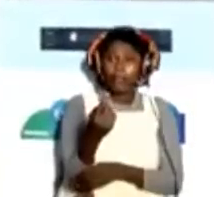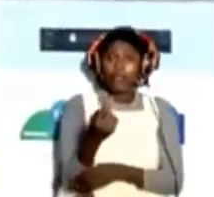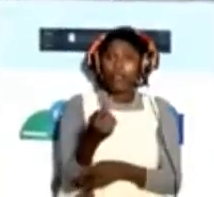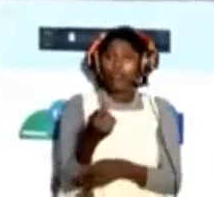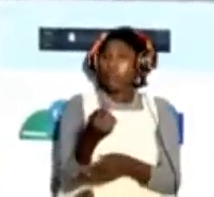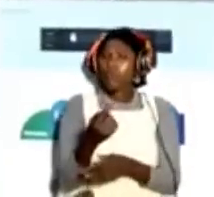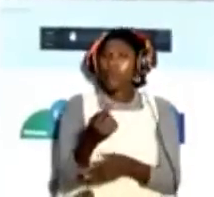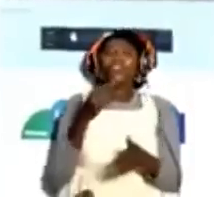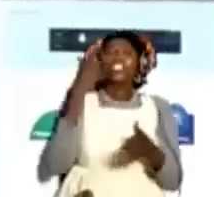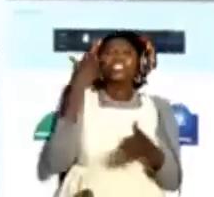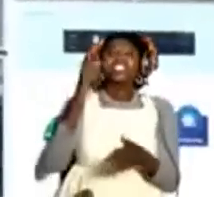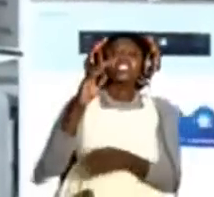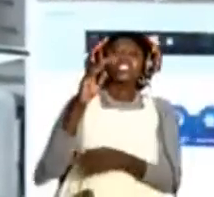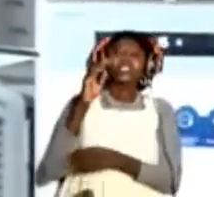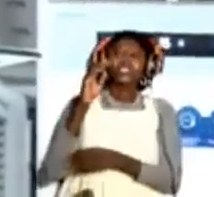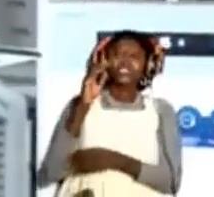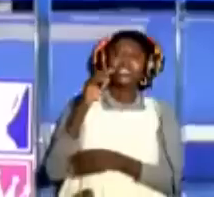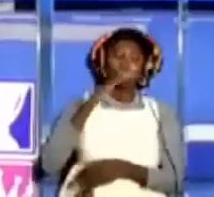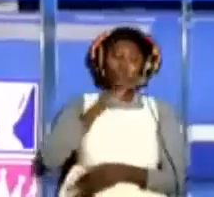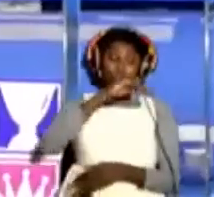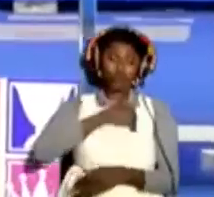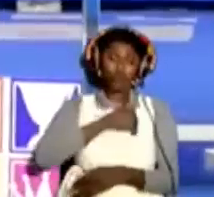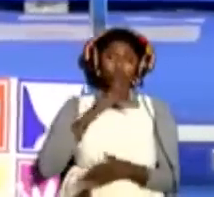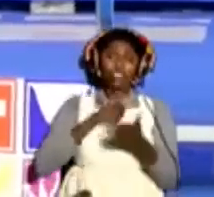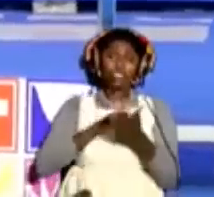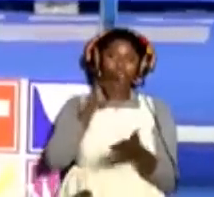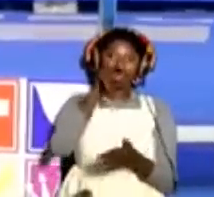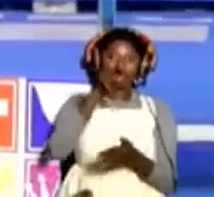What of the souls you preach to that have gone to heaven?